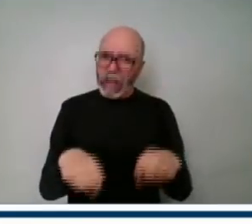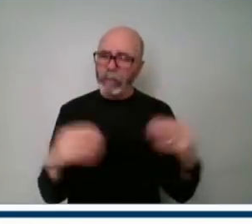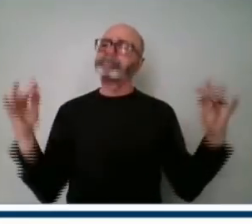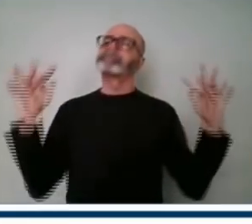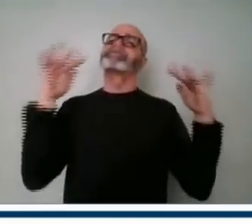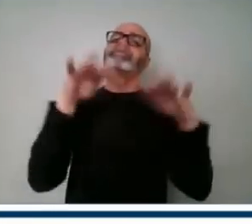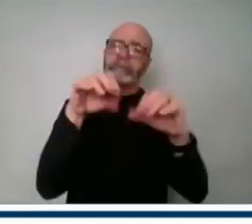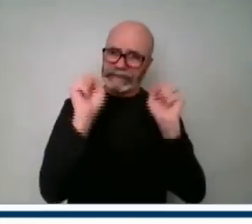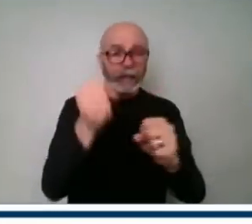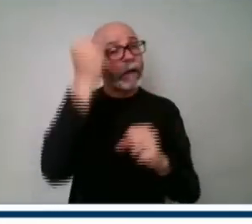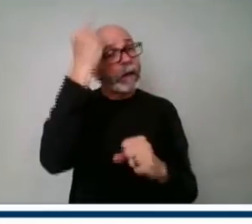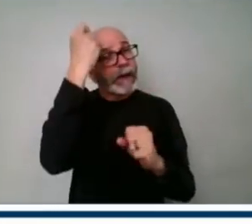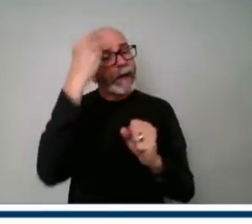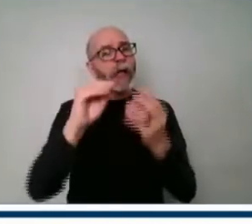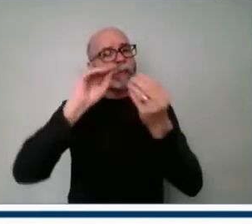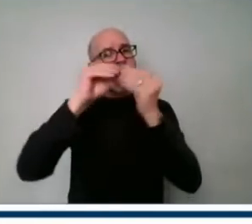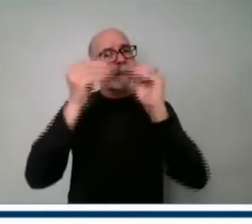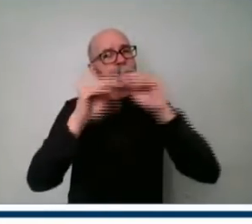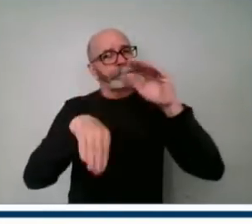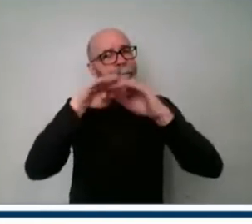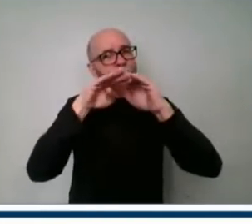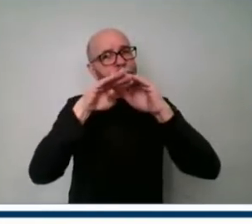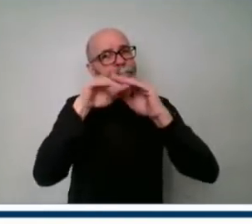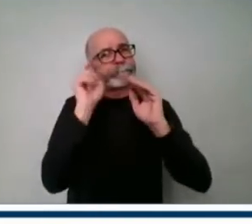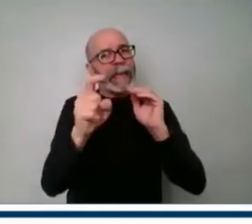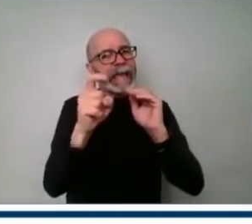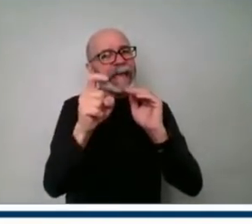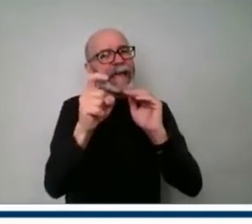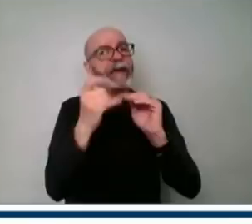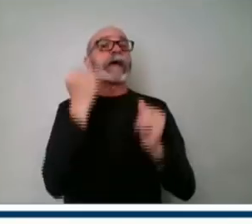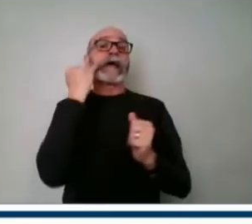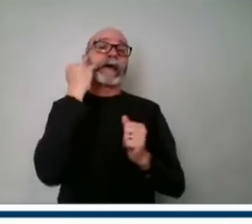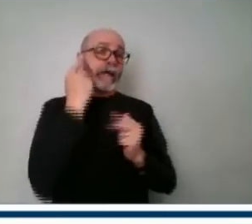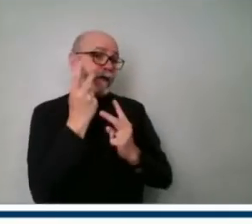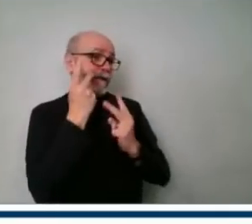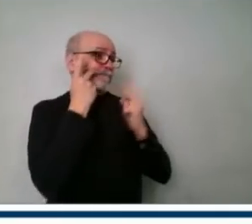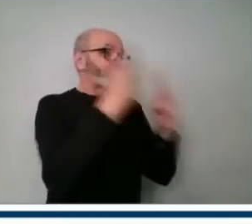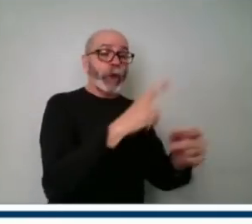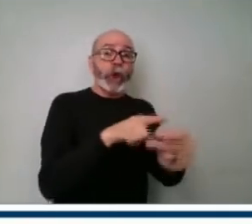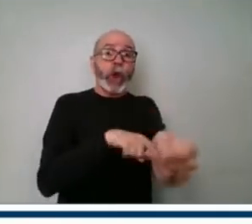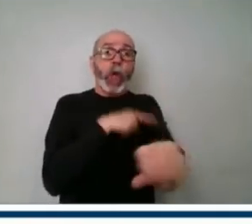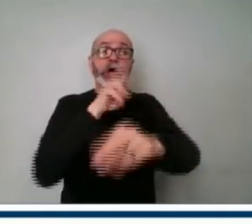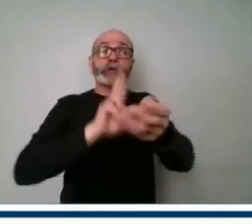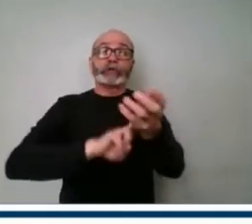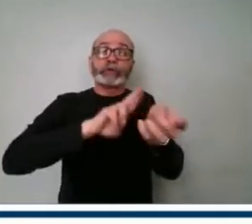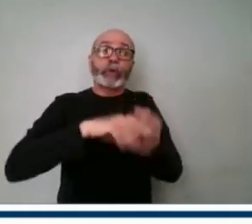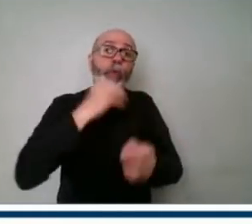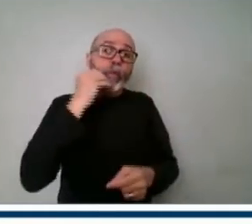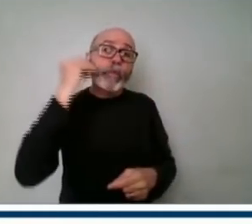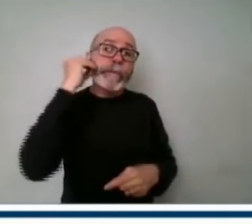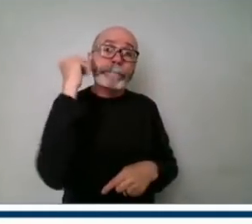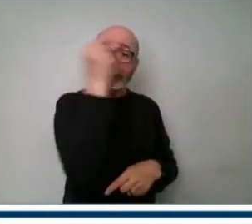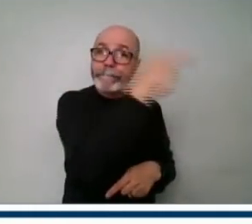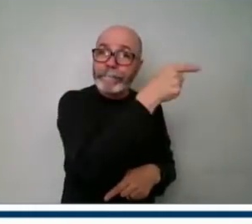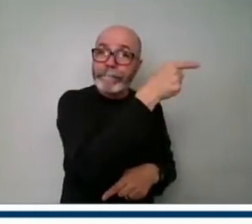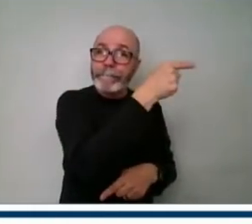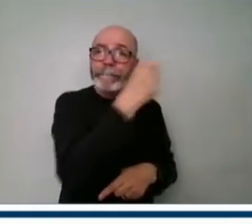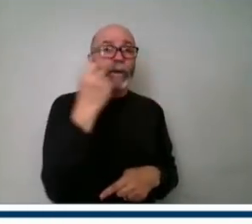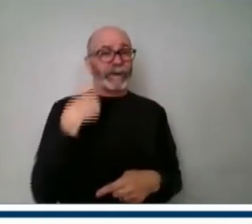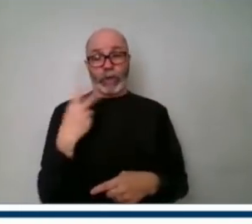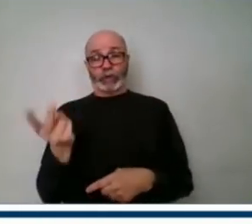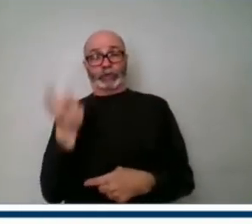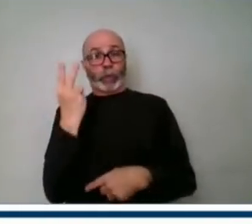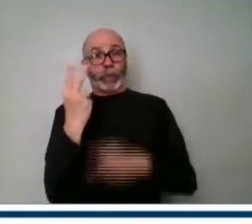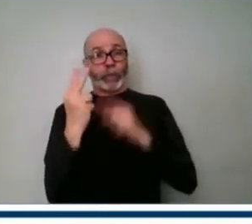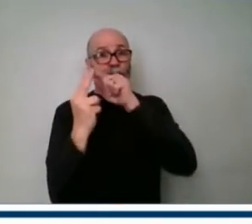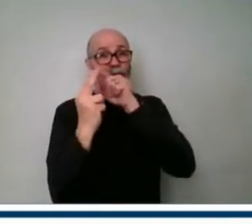loved ones in long-term care facilities. So we're opening up in the Halifax area, along with the two designated caregivers. There can now be a